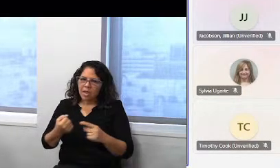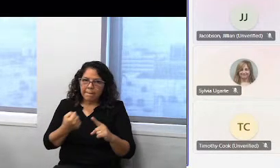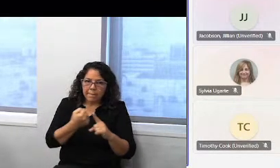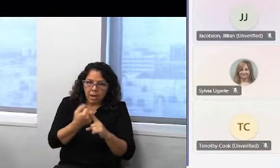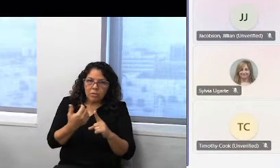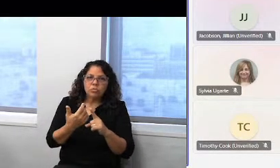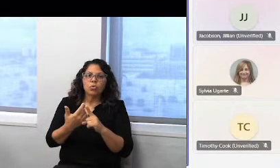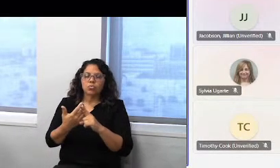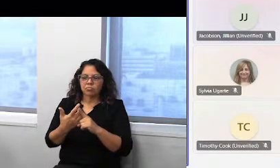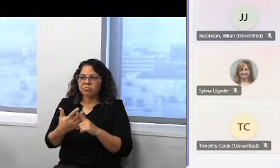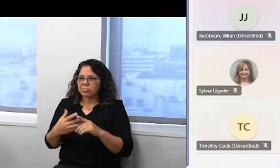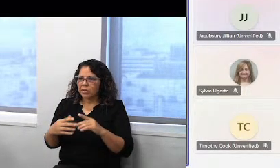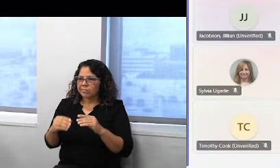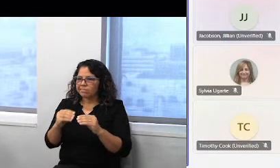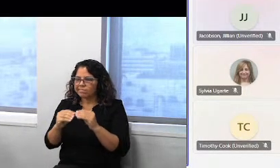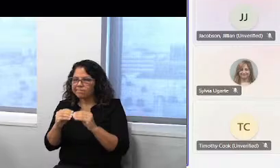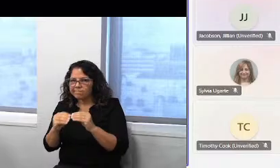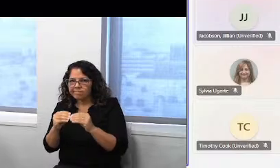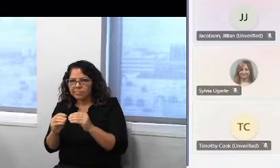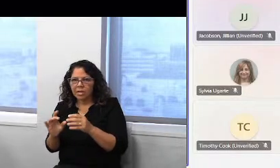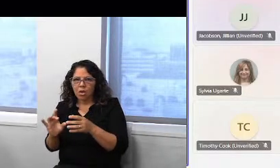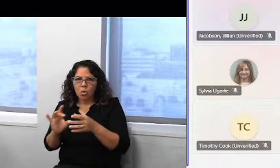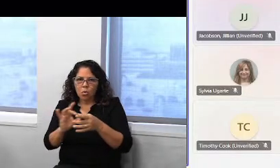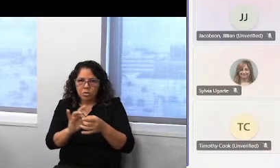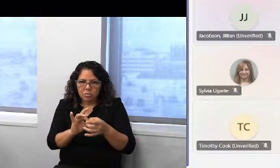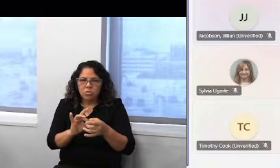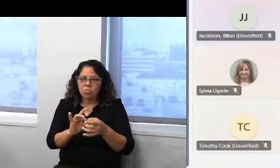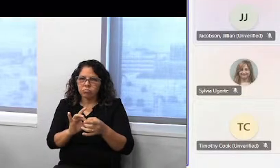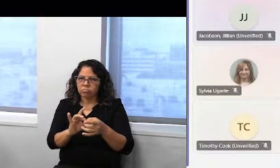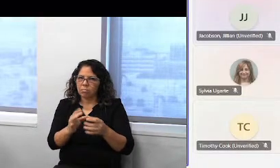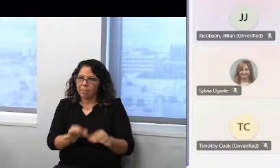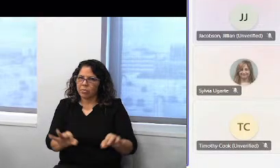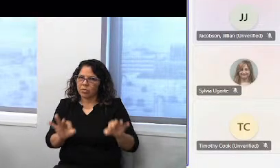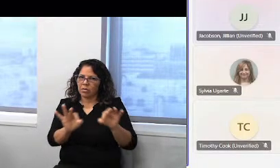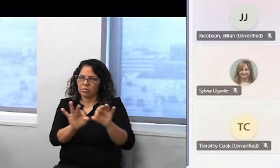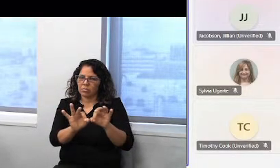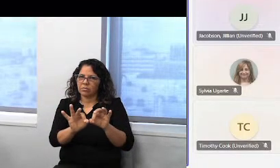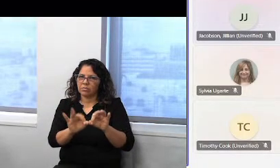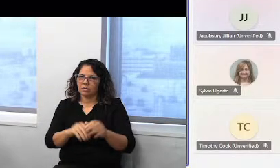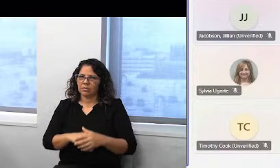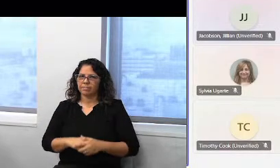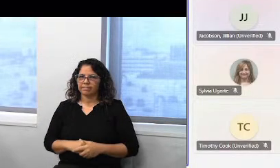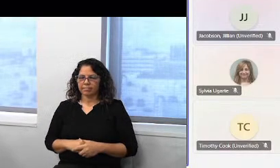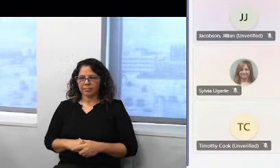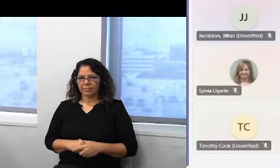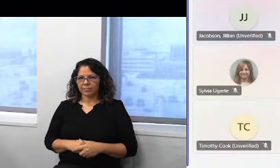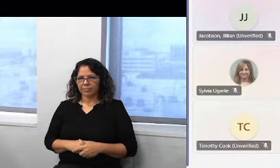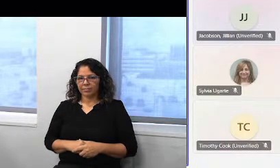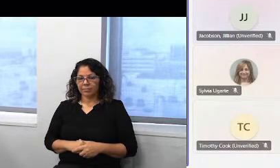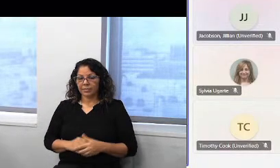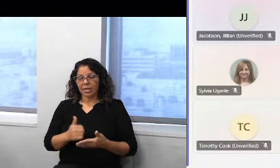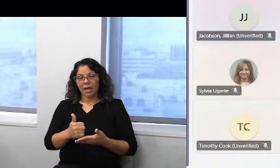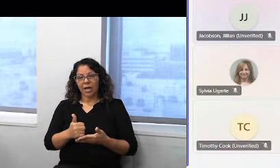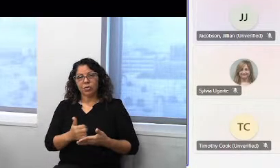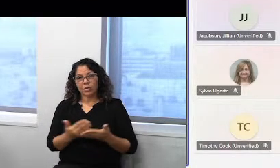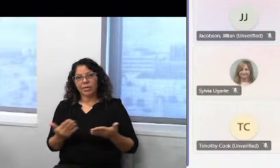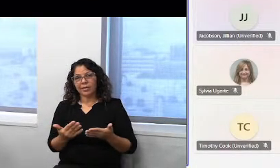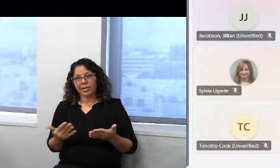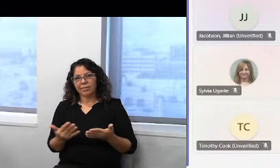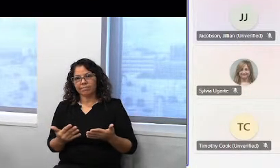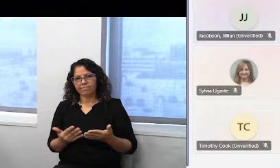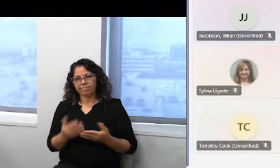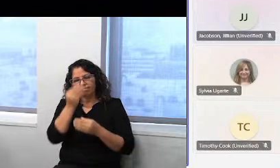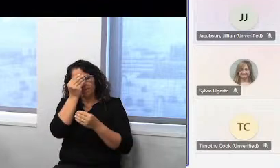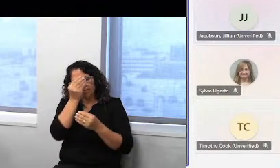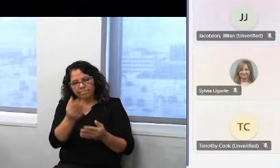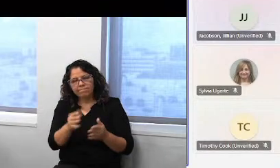evaluate for these assets. That helps inform that the developer of a particular project what